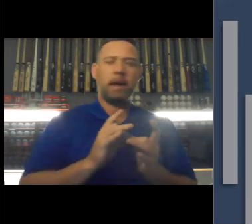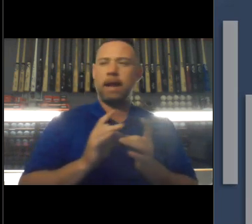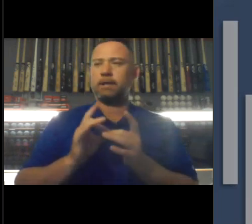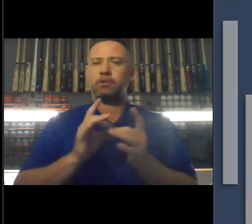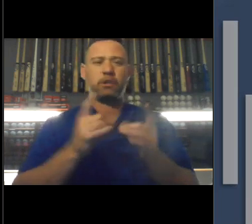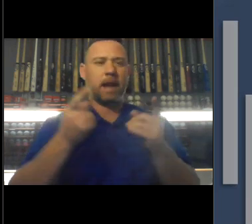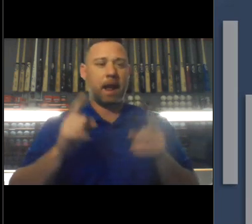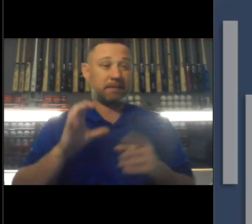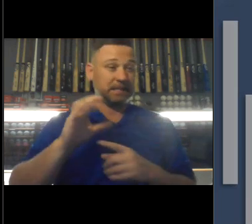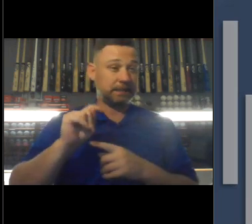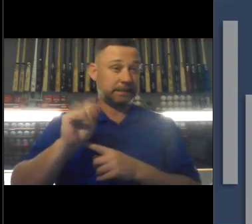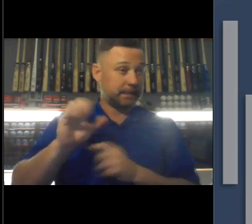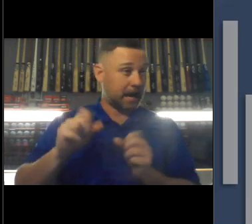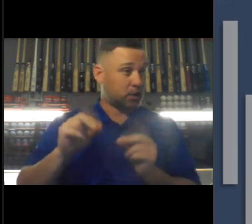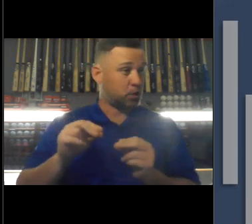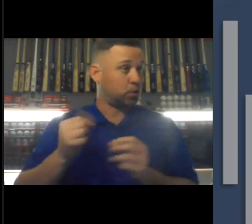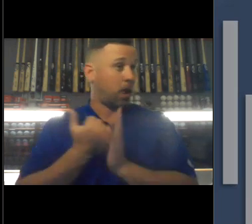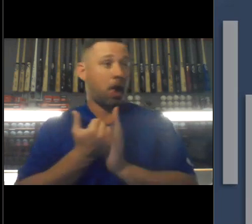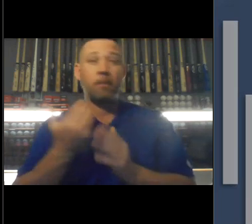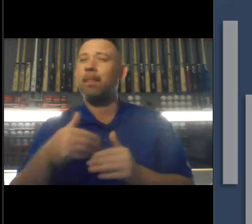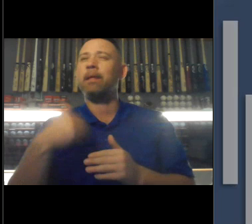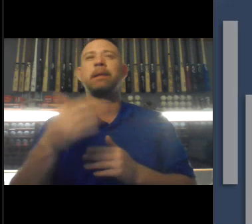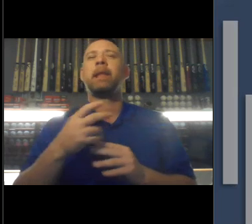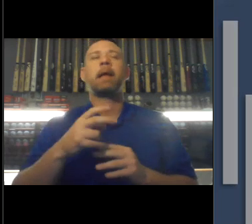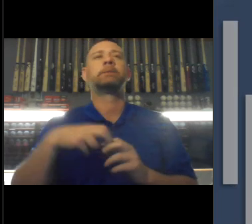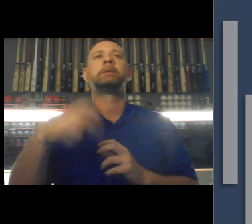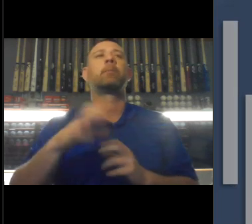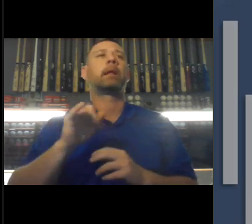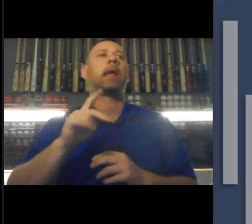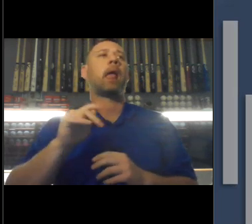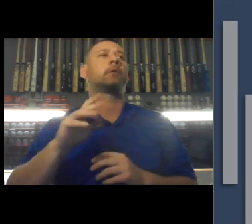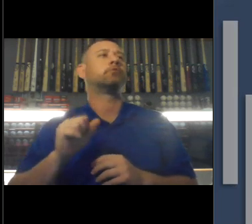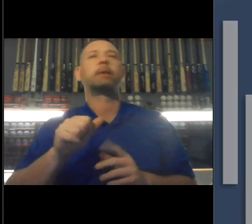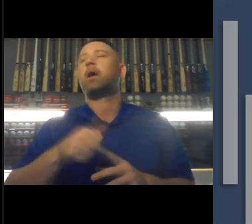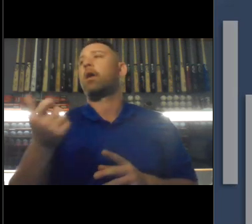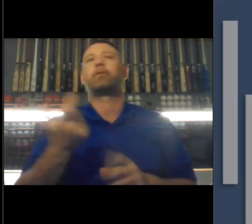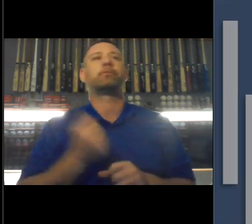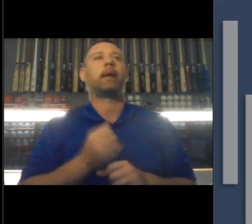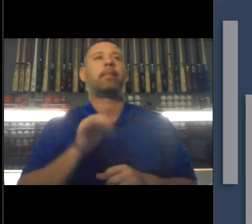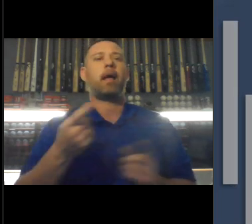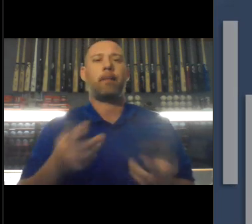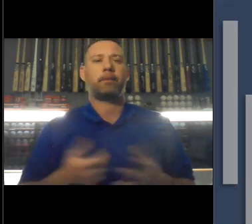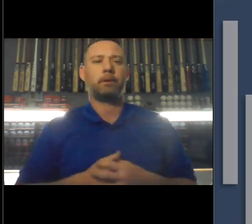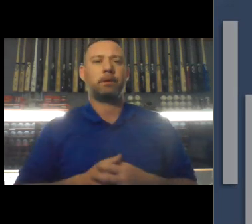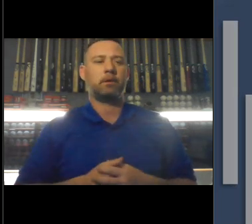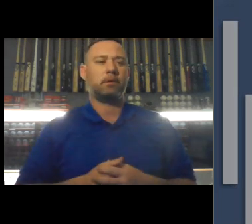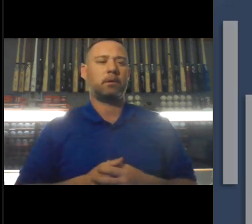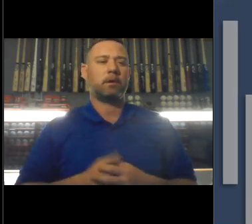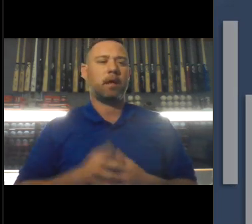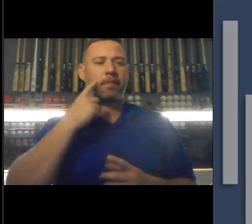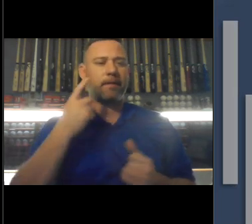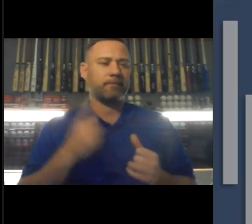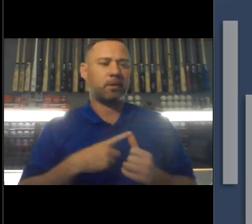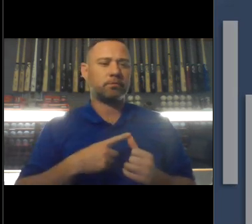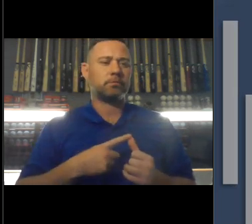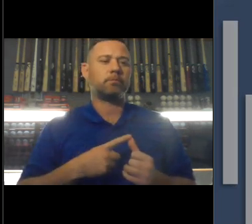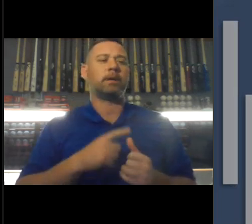that CTC can do to help? What are the next steps with Caltrans or others to make it happen? So I think the first thing is to make sure that the